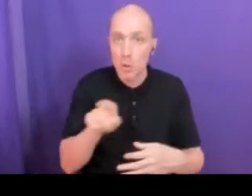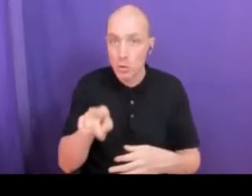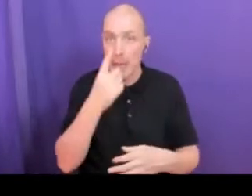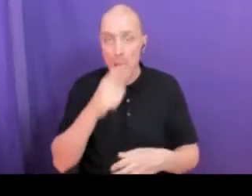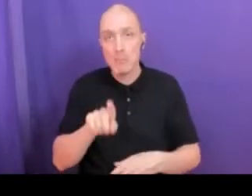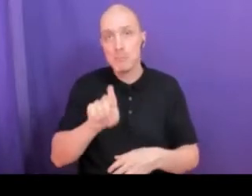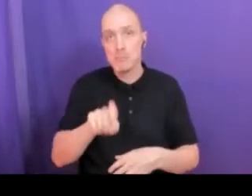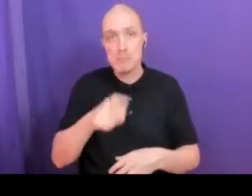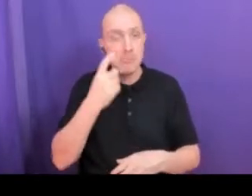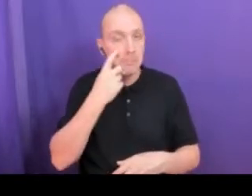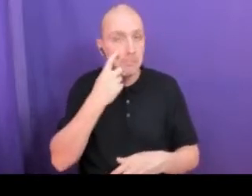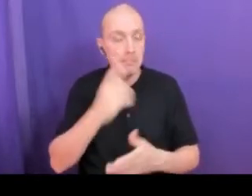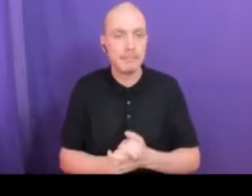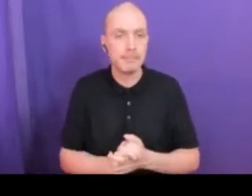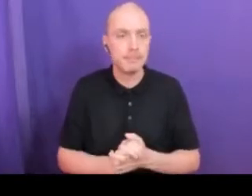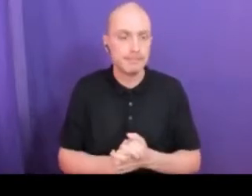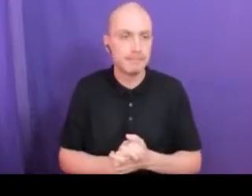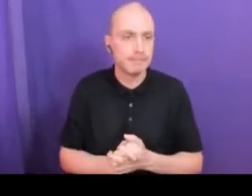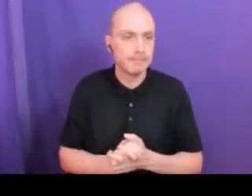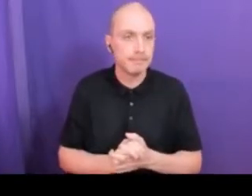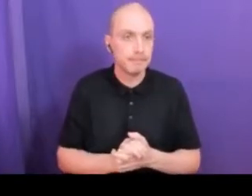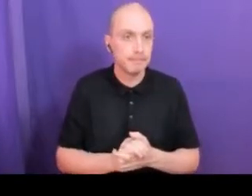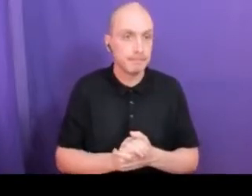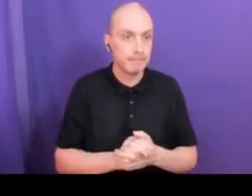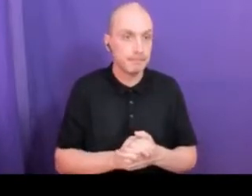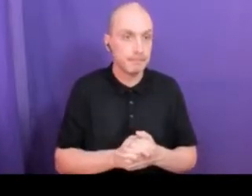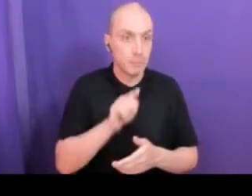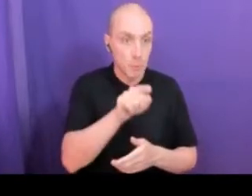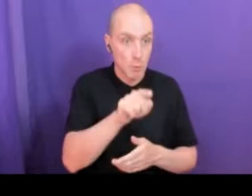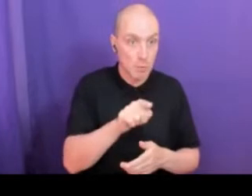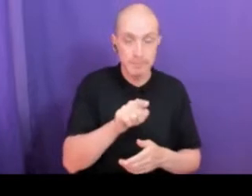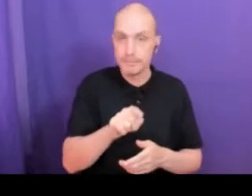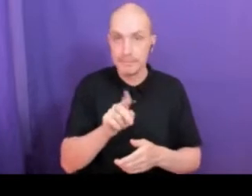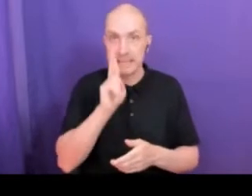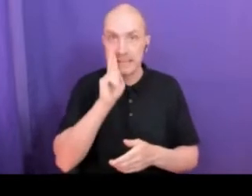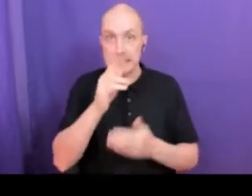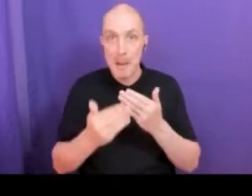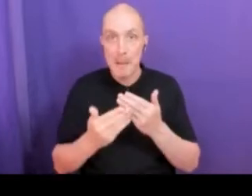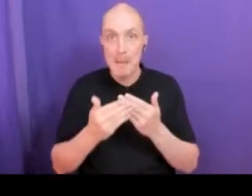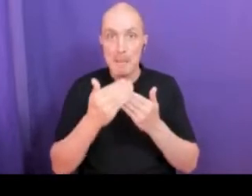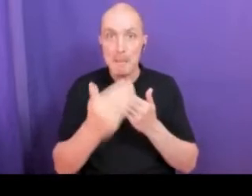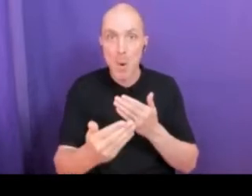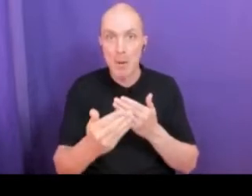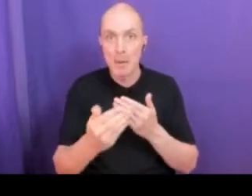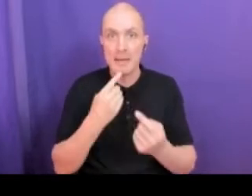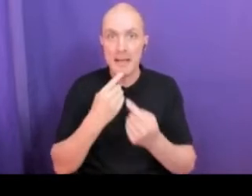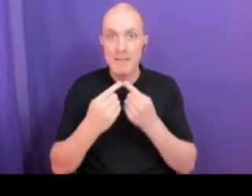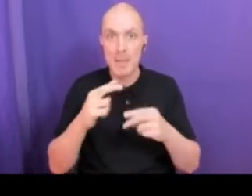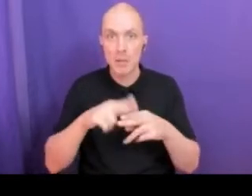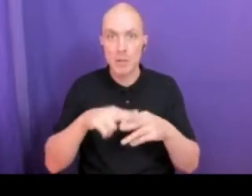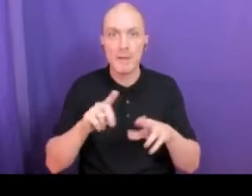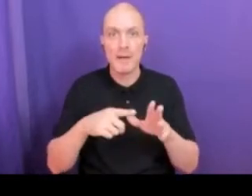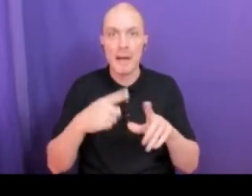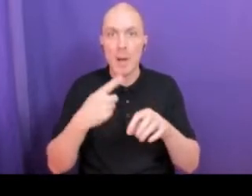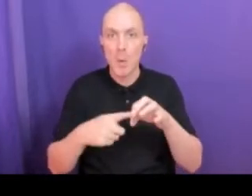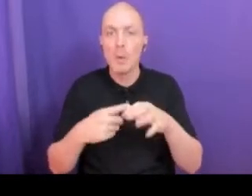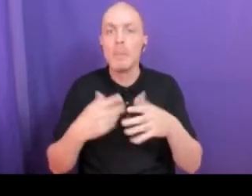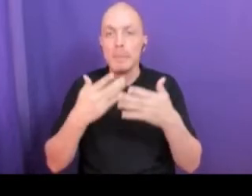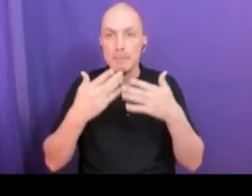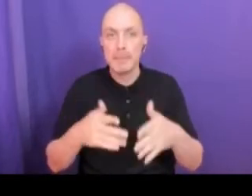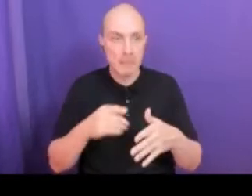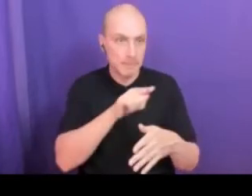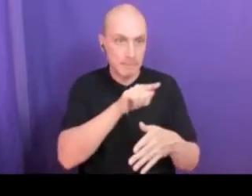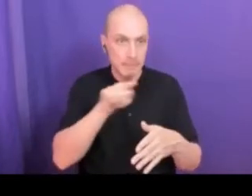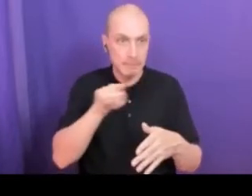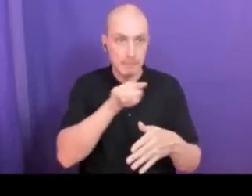As part of that work, you'll find our FAQ on the news about aducanumab, which Terry Quinn alluded to earlier on in the day, a potential